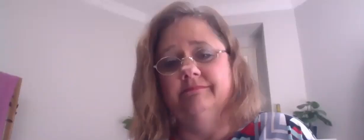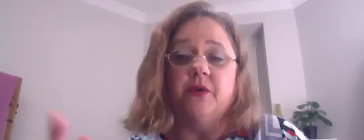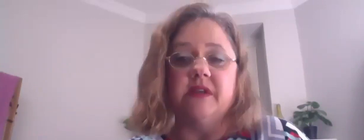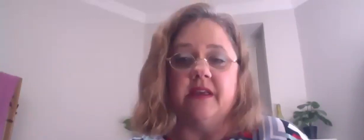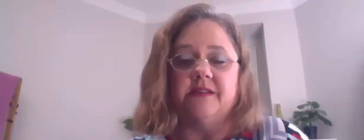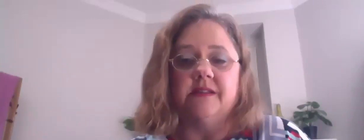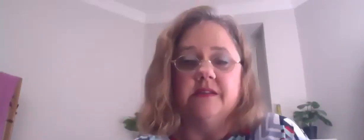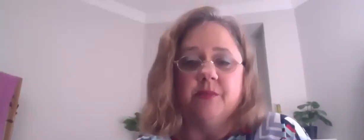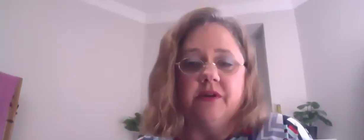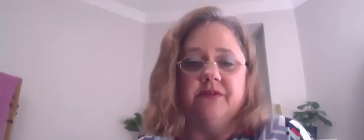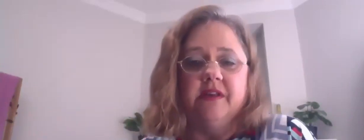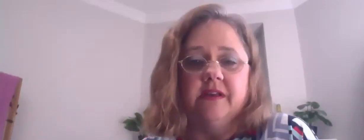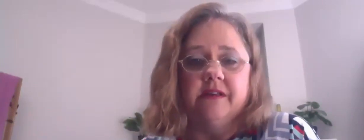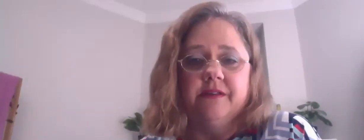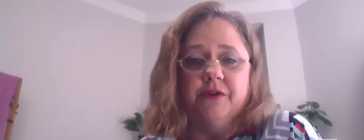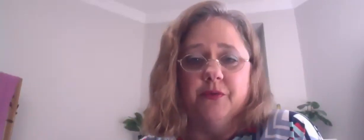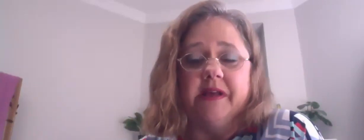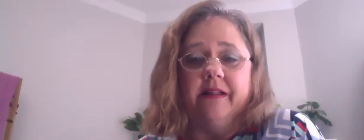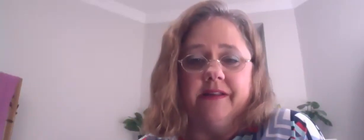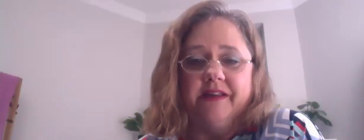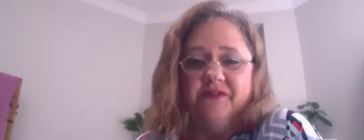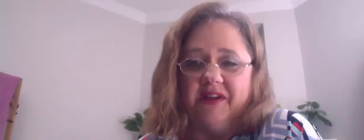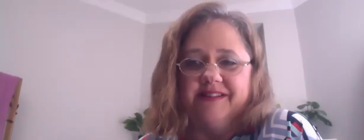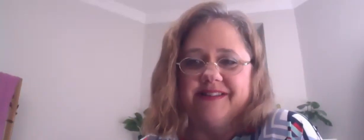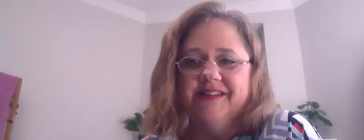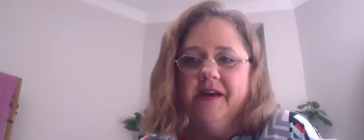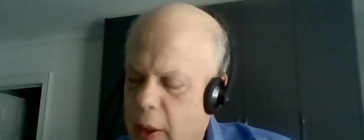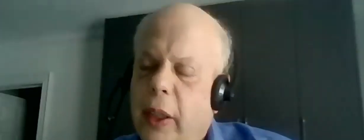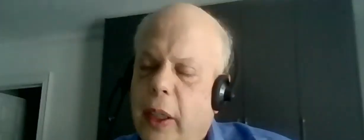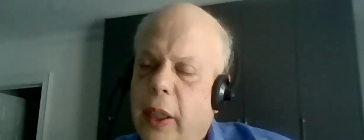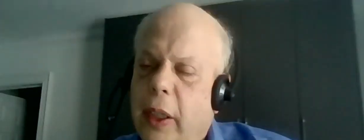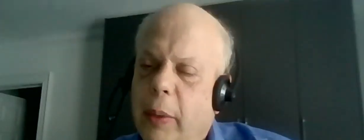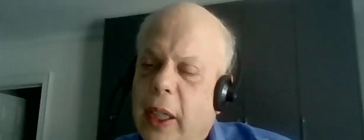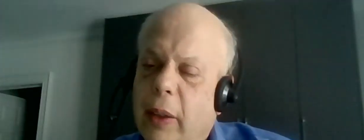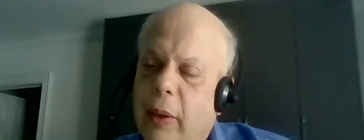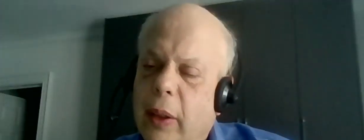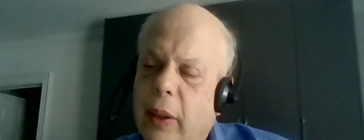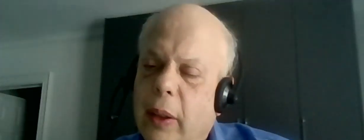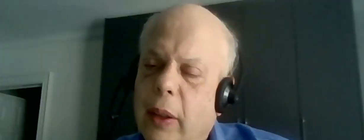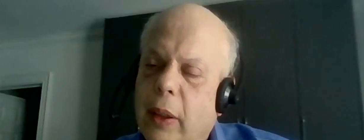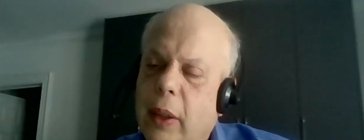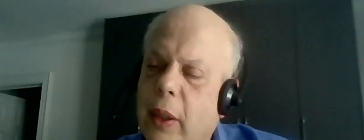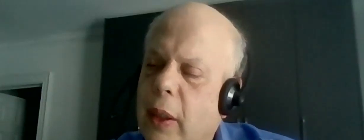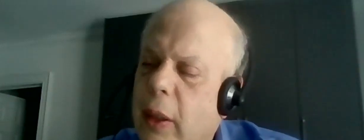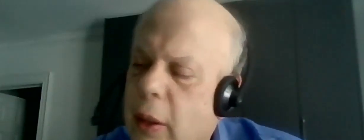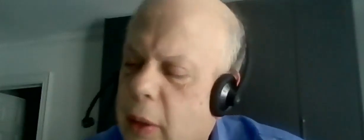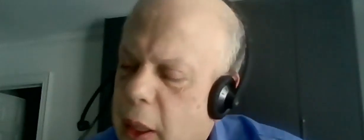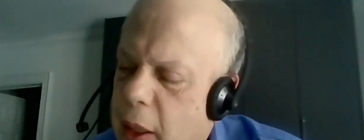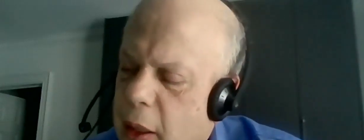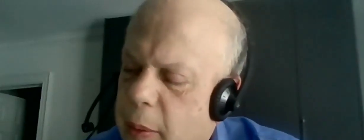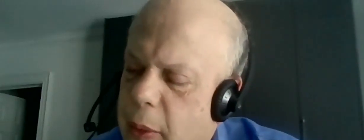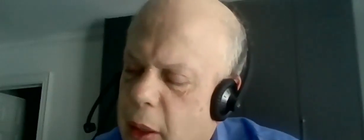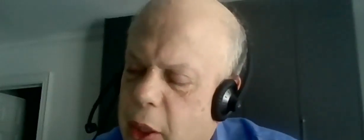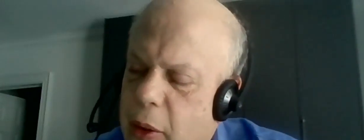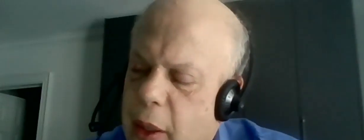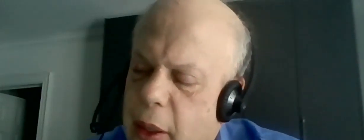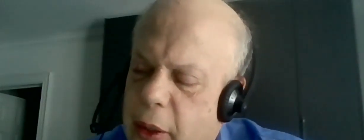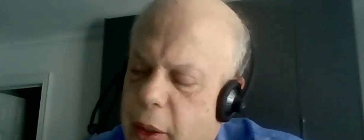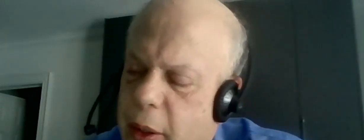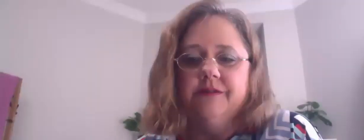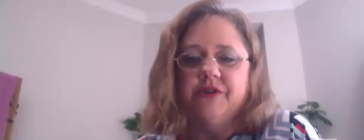Well, folks, I guess this is part of the new reality, right? Can you hear me now? I still can't hear him. Okay, let